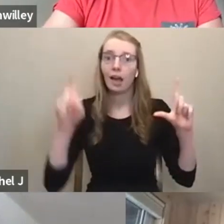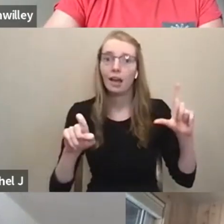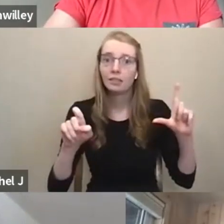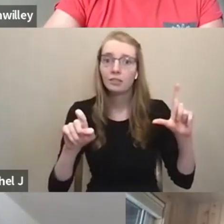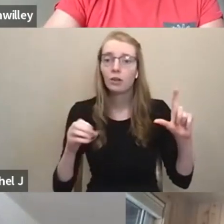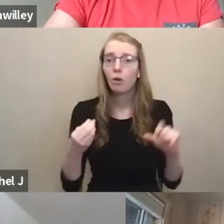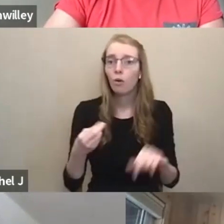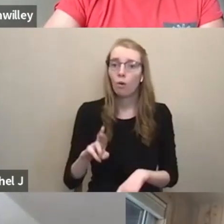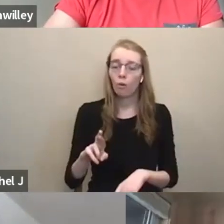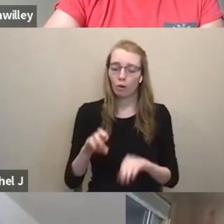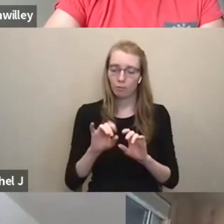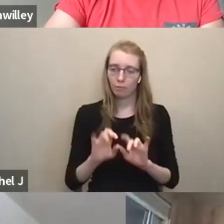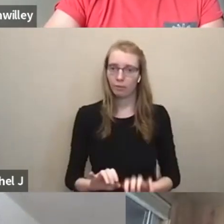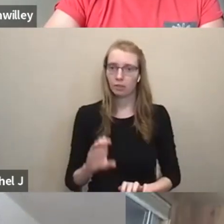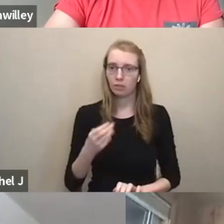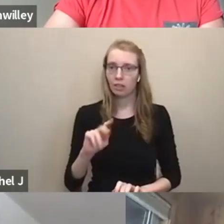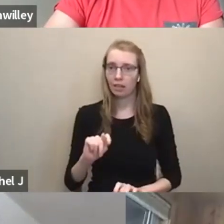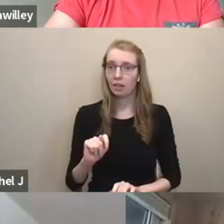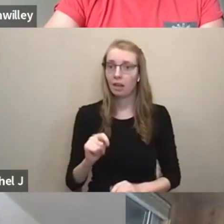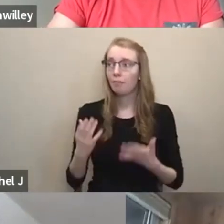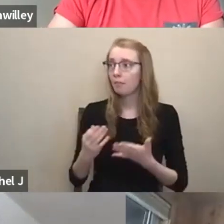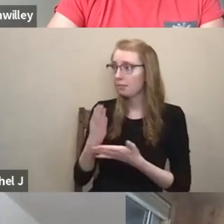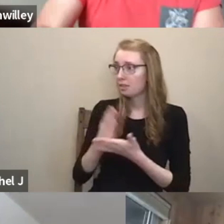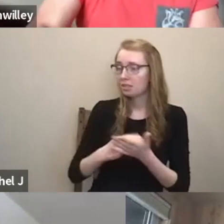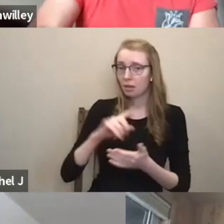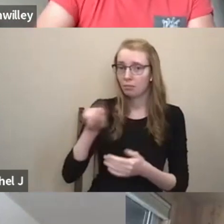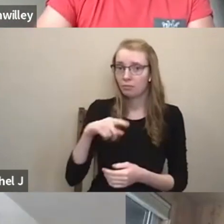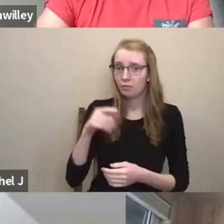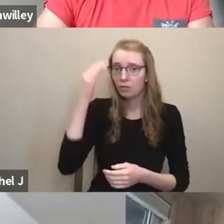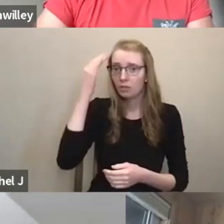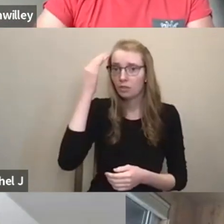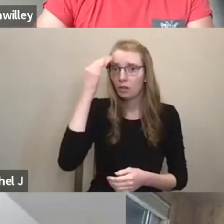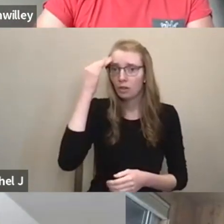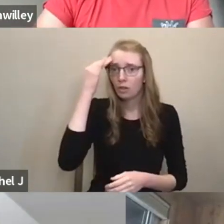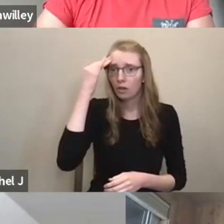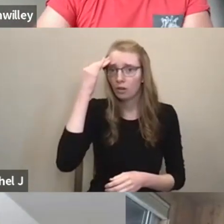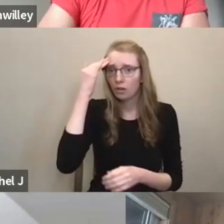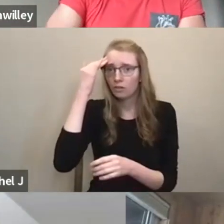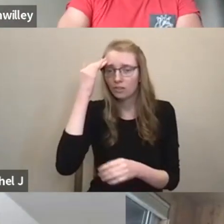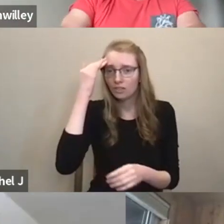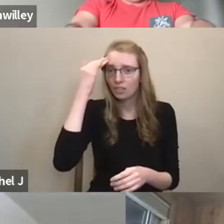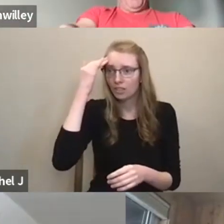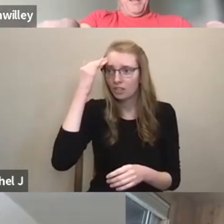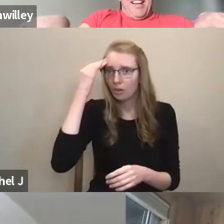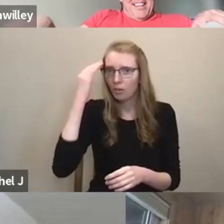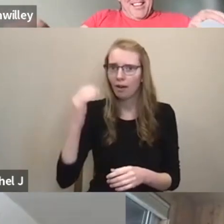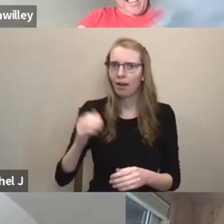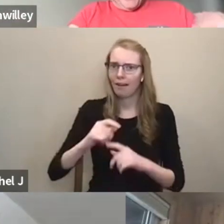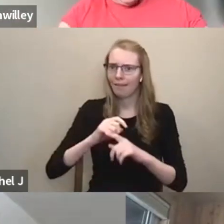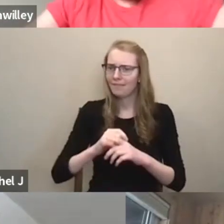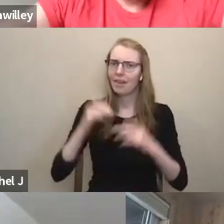manager, Sandy Plunkett, who's here now, and he coined the phrase, any questions, queries, or unusual theories. So